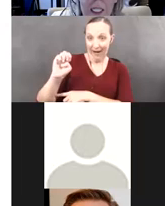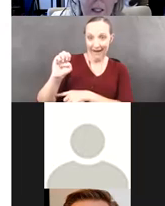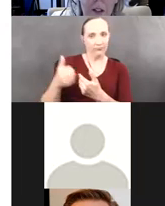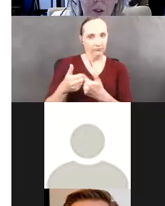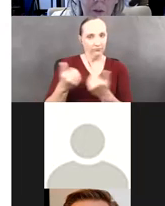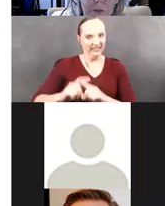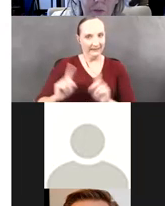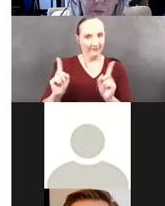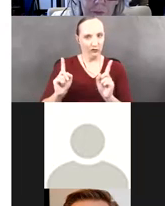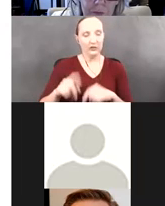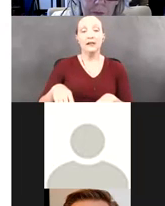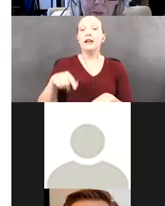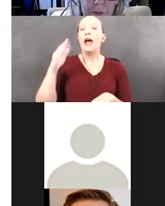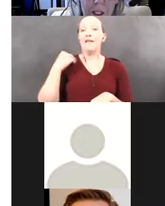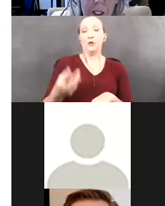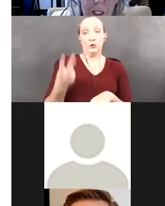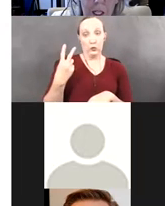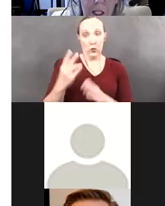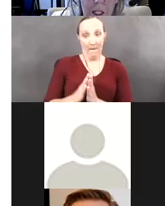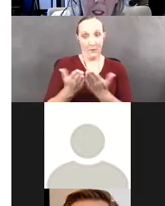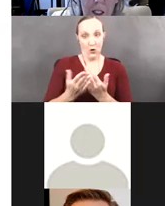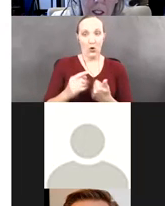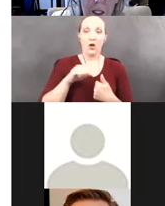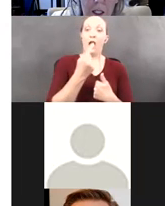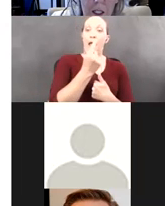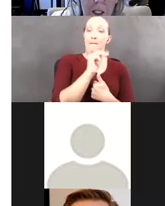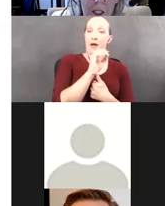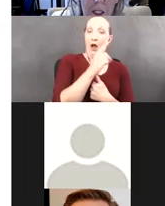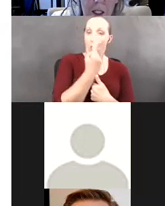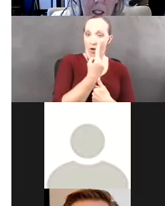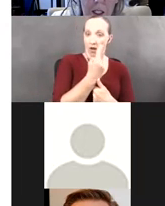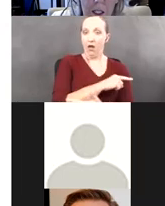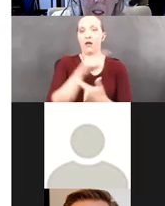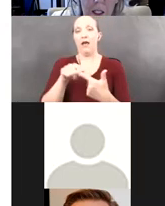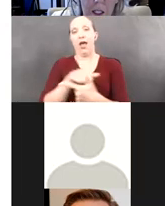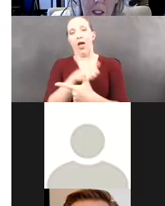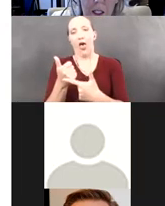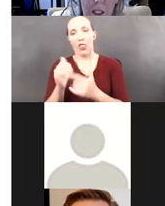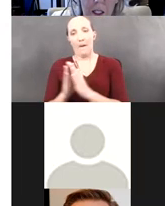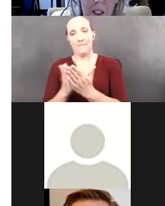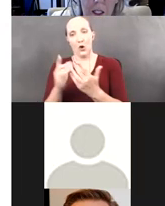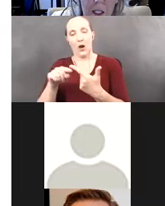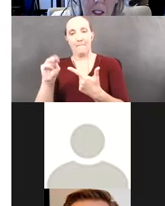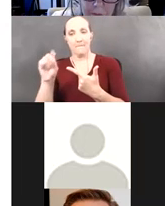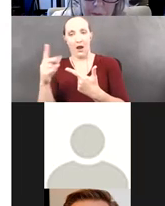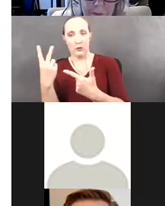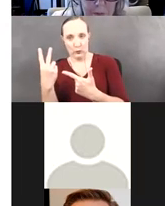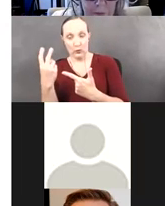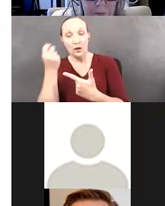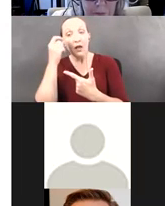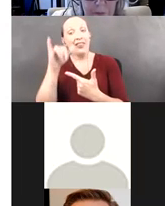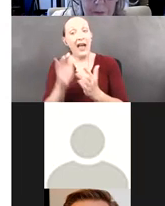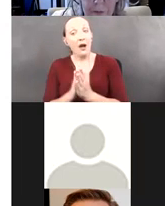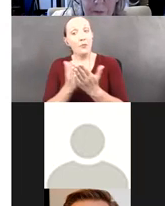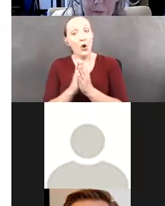have grado, él o 2 ella workbooks, tendrá one dos for libros de Module 1 trabajo, and uno one para for módulo Module 1 2. y el otro The para módulo workbooks will 2. include Los